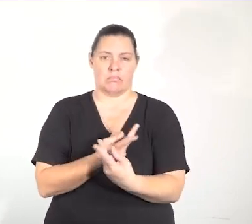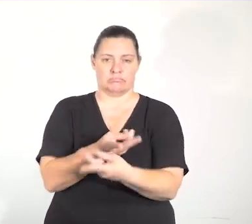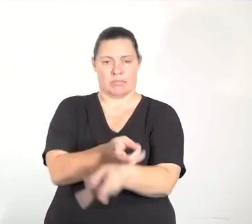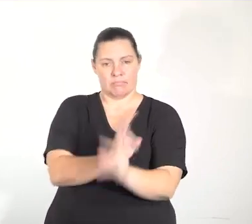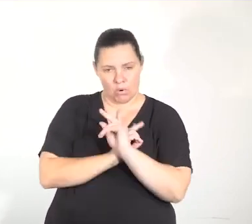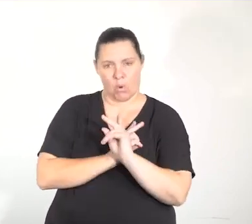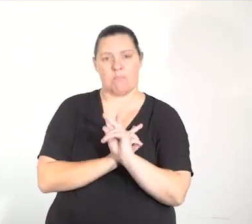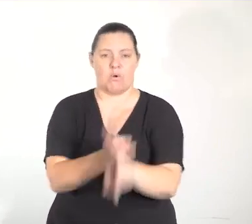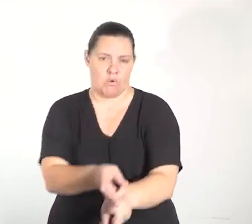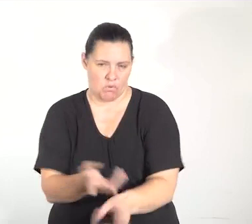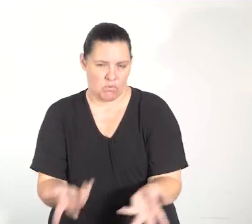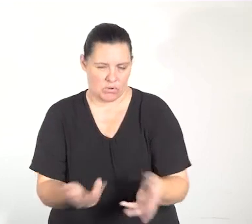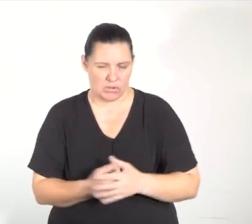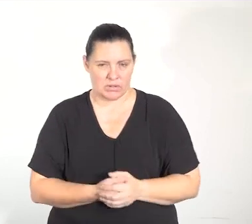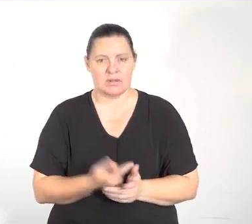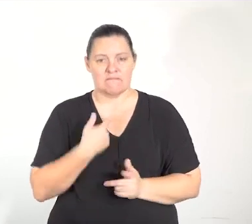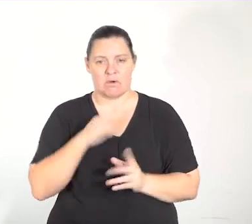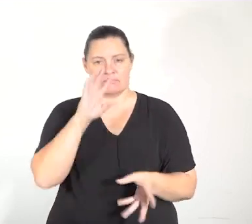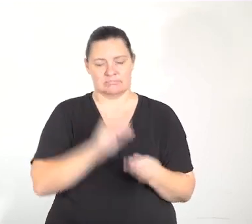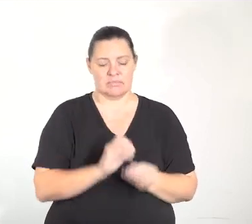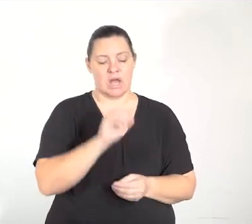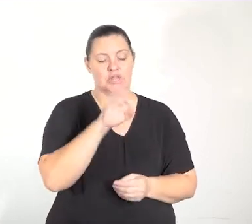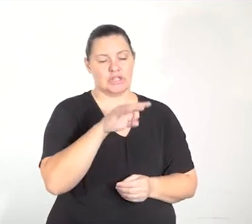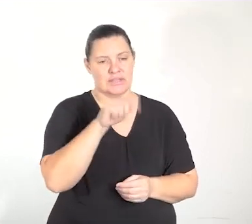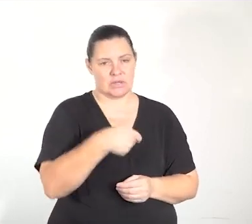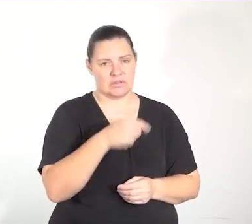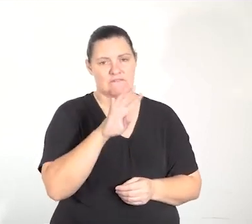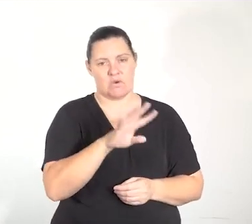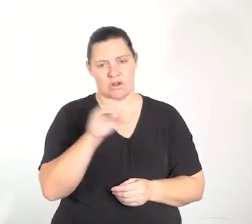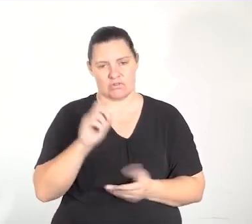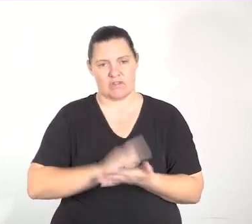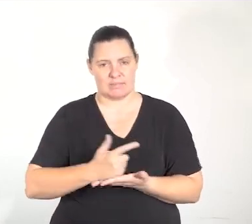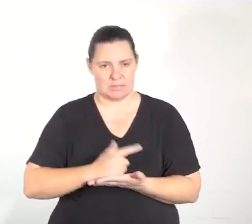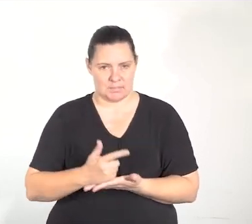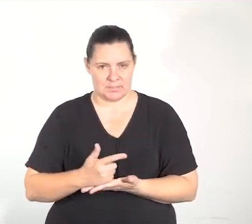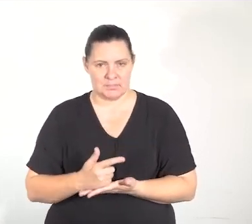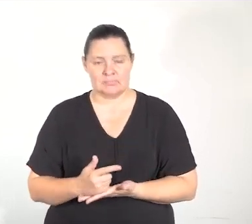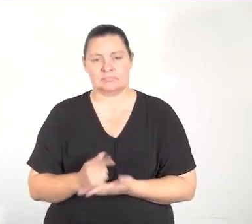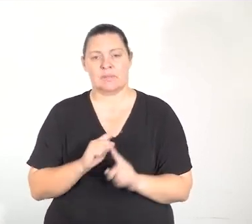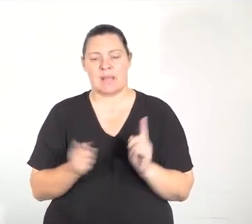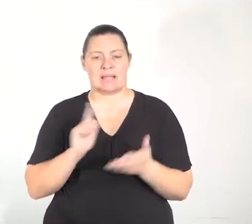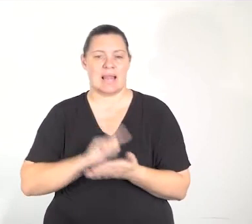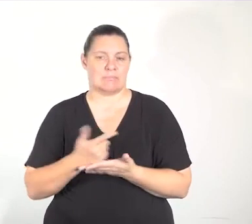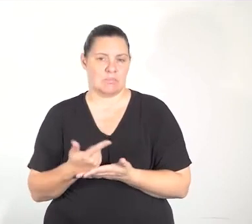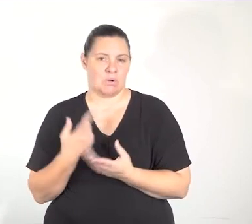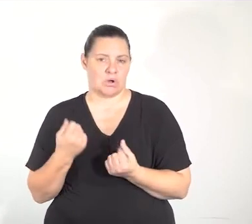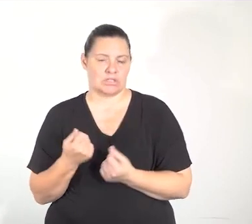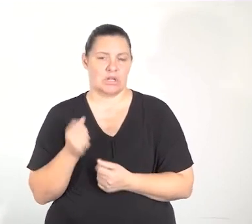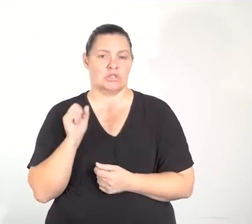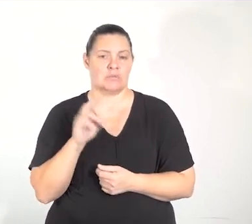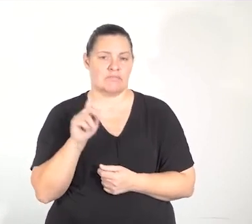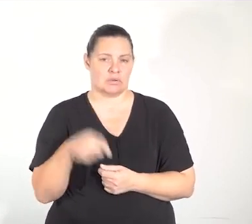Let's look at an example. Thuli paid an overall price of 13,400 for the laptop, but The laptop